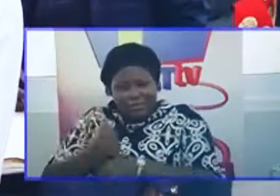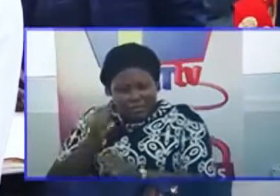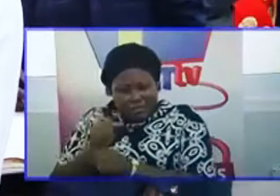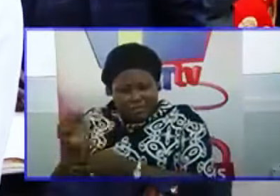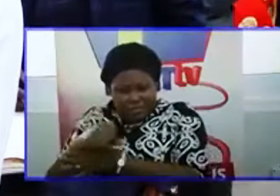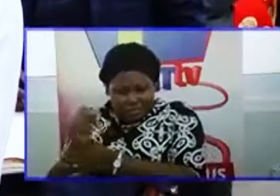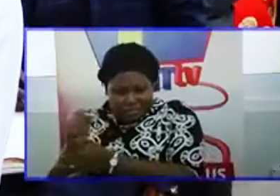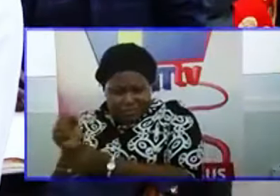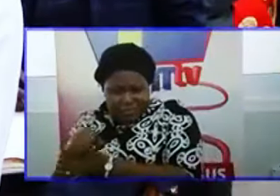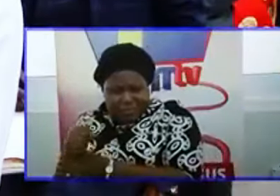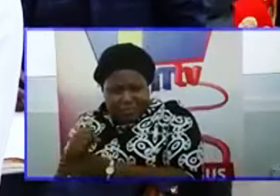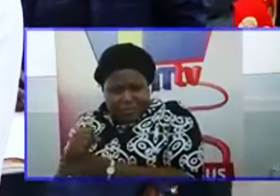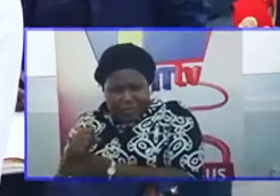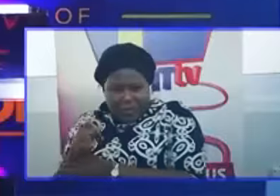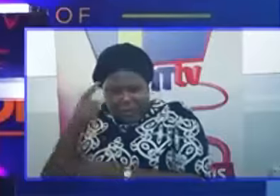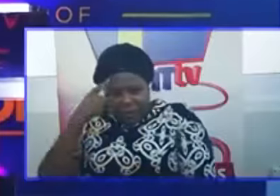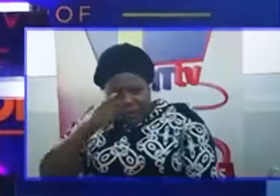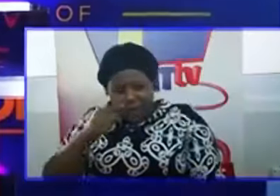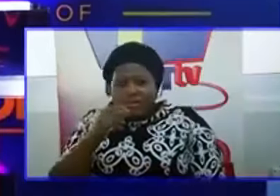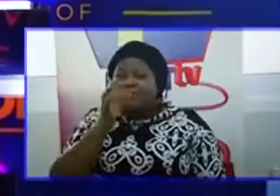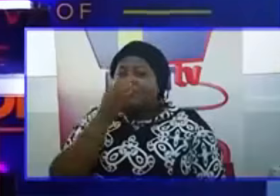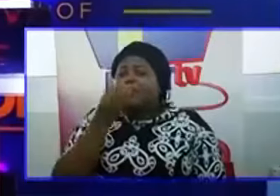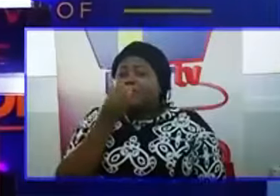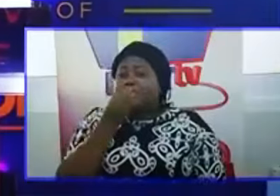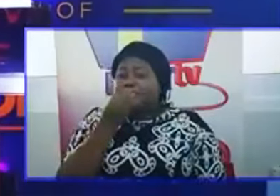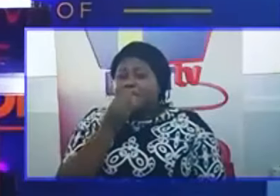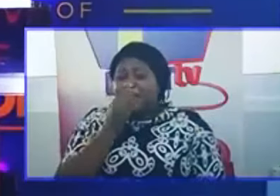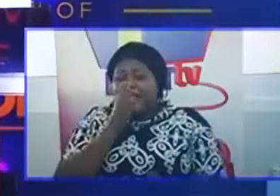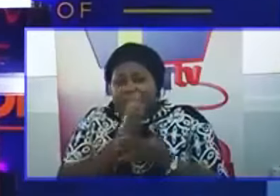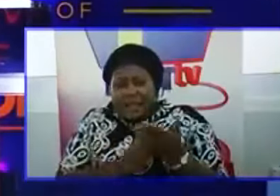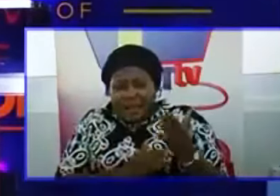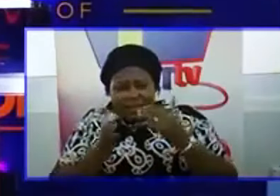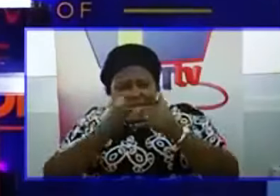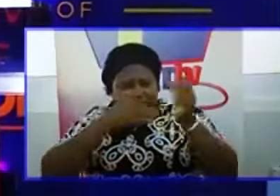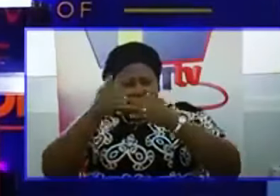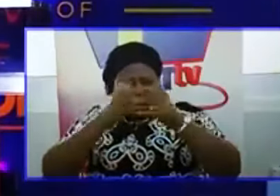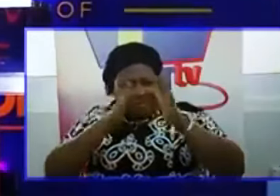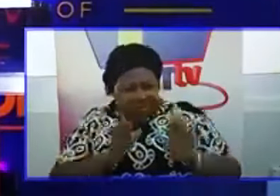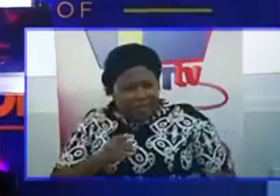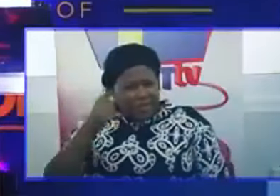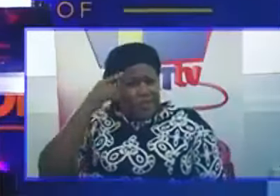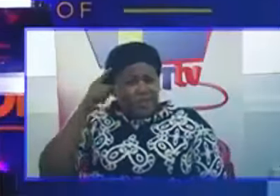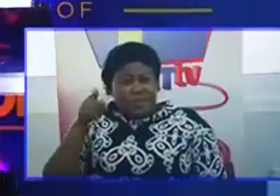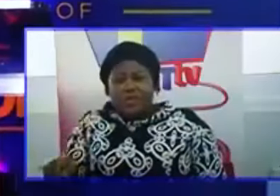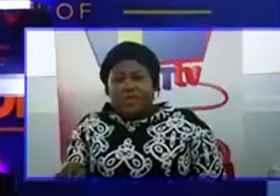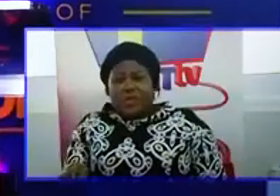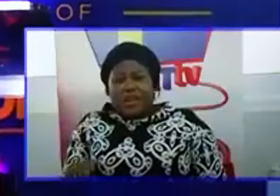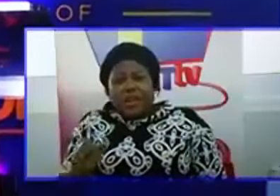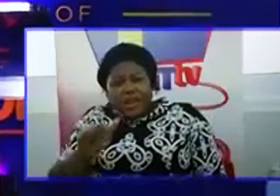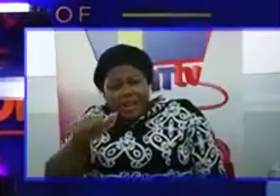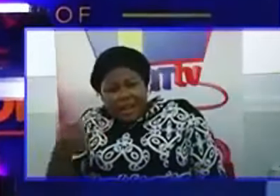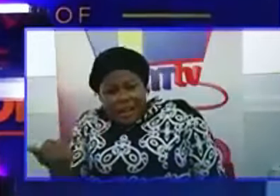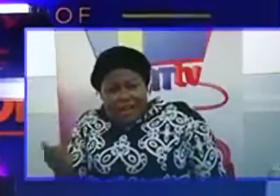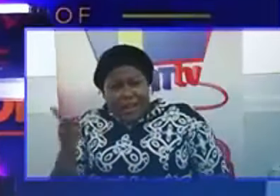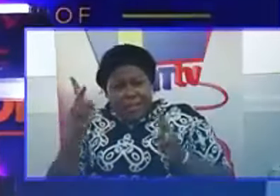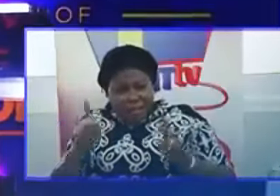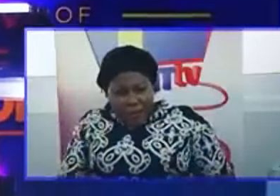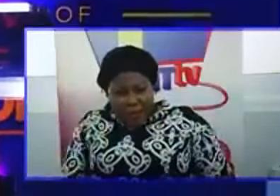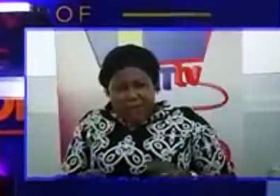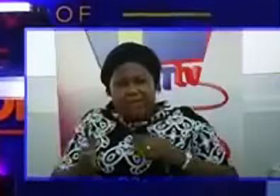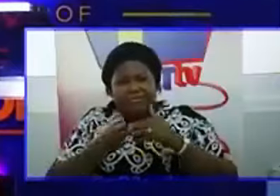There should be an architect to design a building. And there should be somebody who will be able to construct that